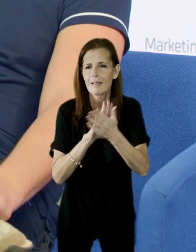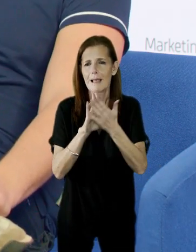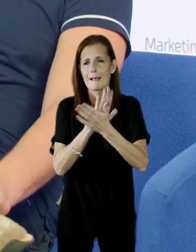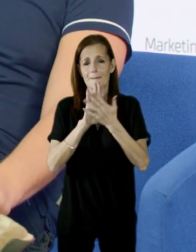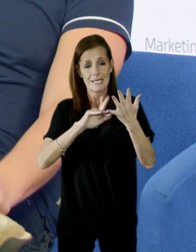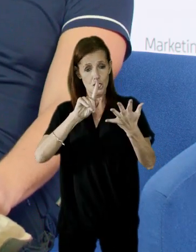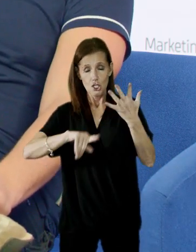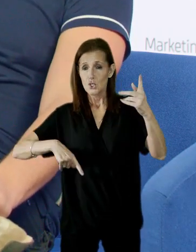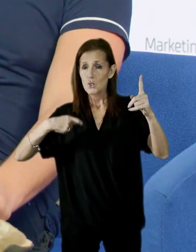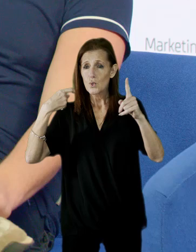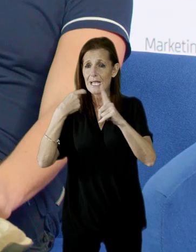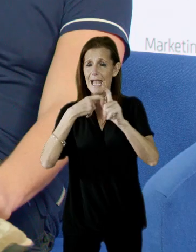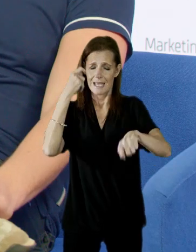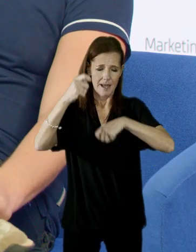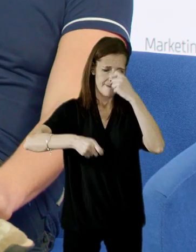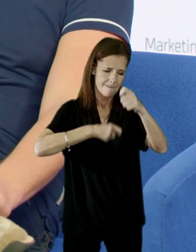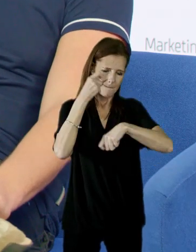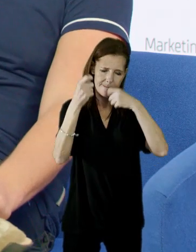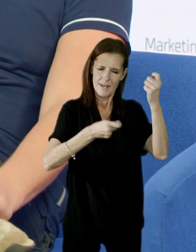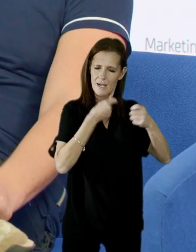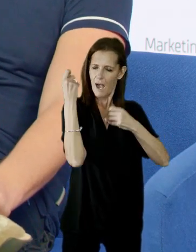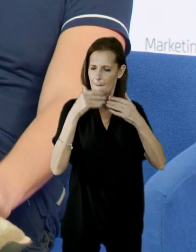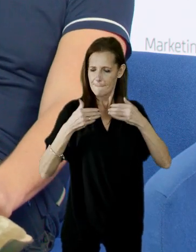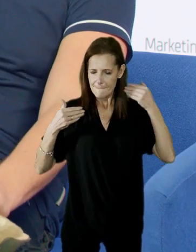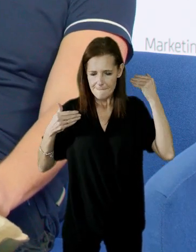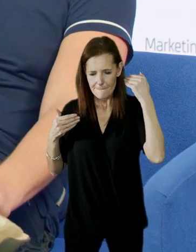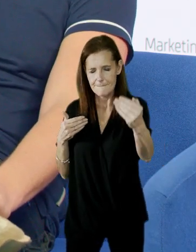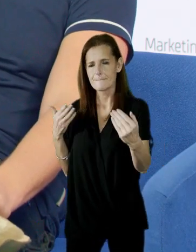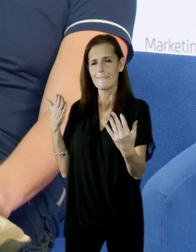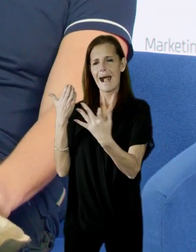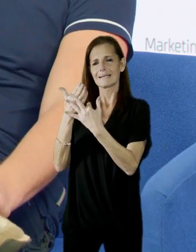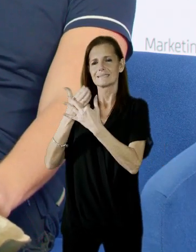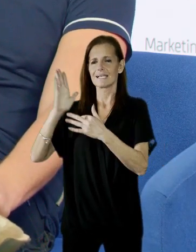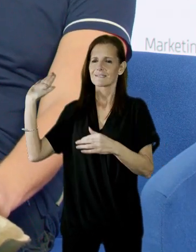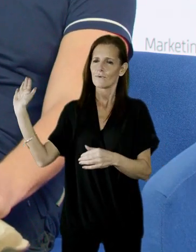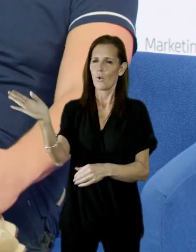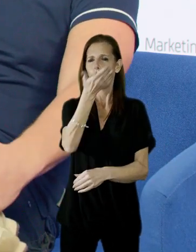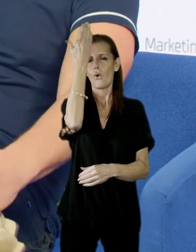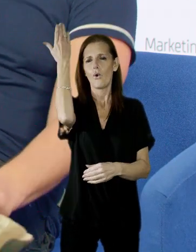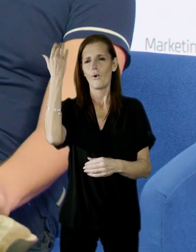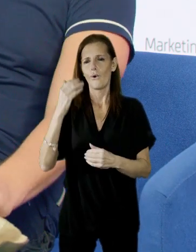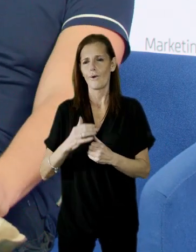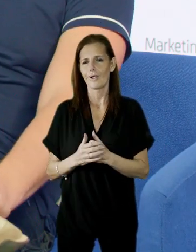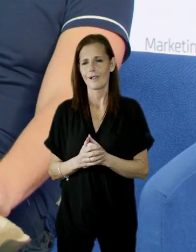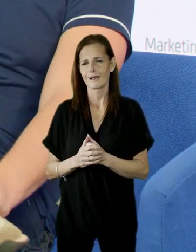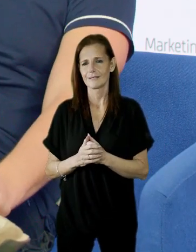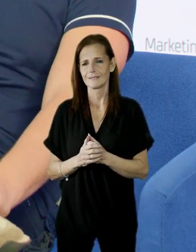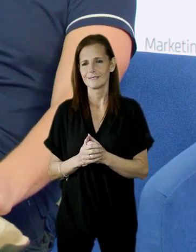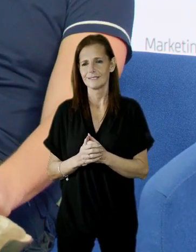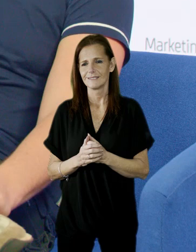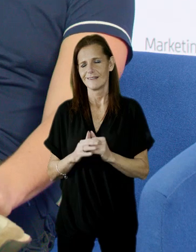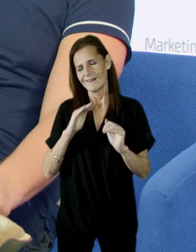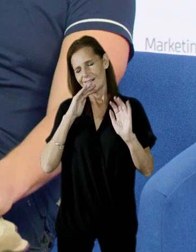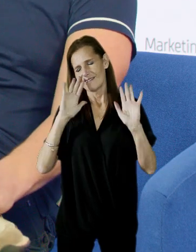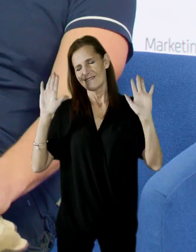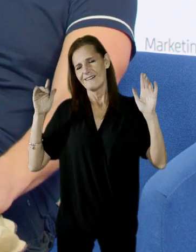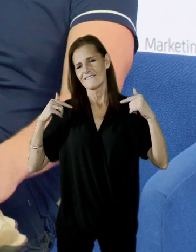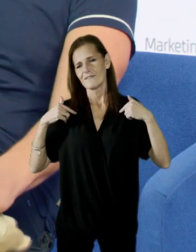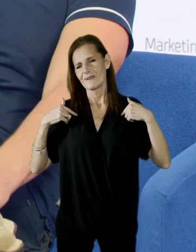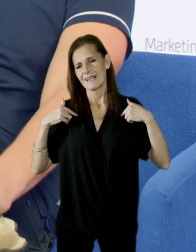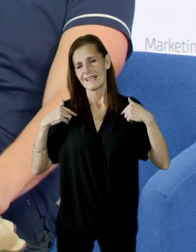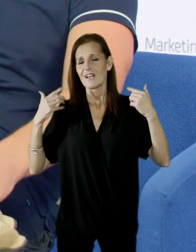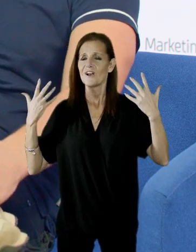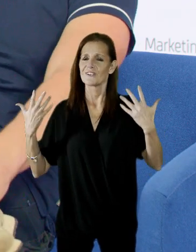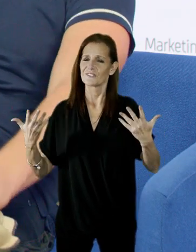Kingdom to become far more accessible for all. Now, that's enough from me, so I'm going to leave you in the more